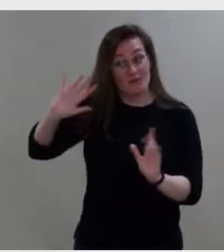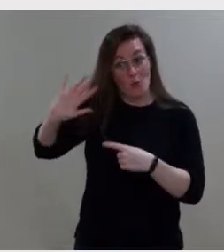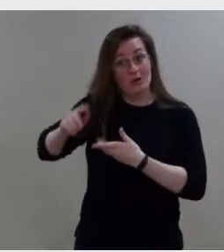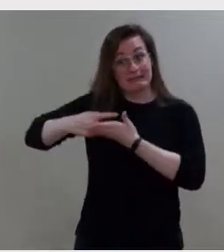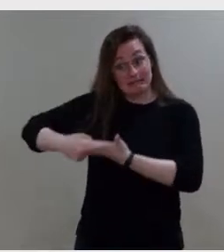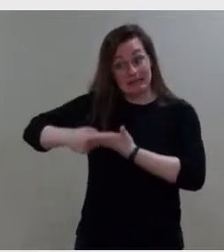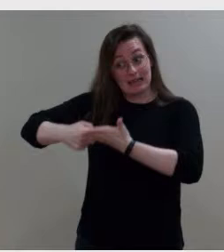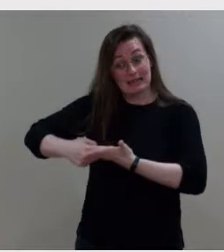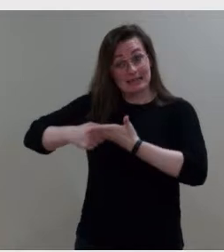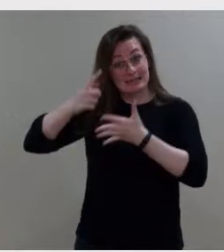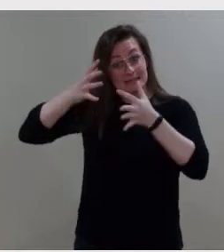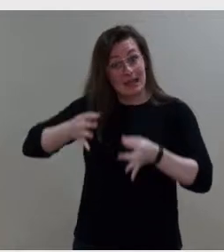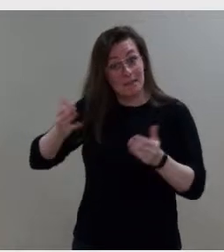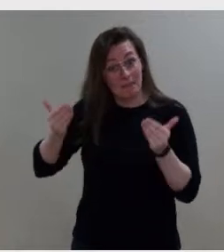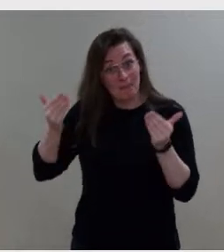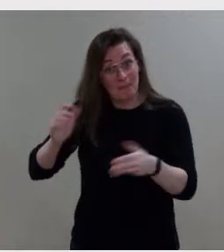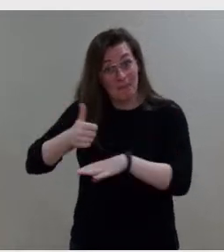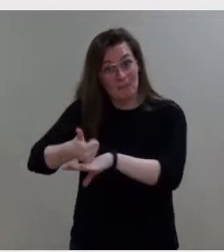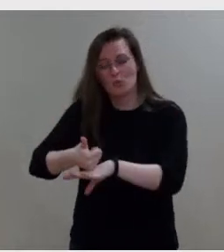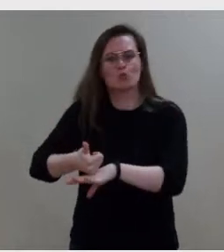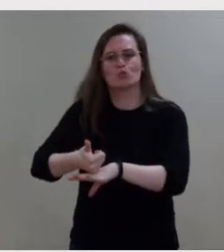tax.